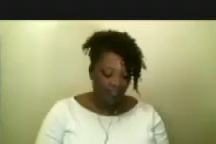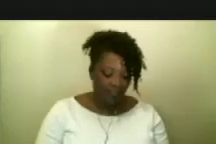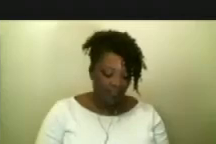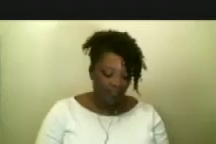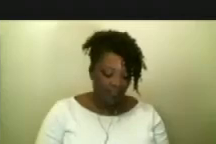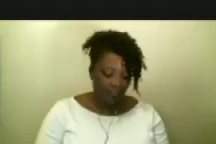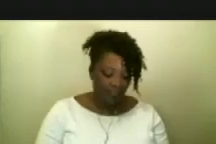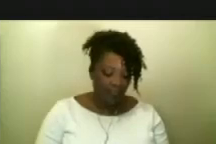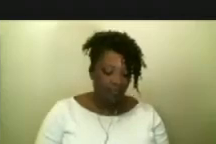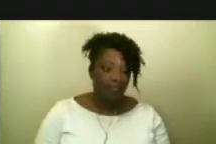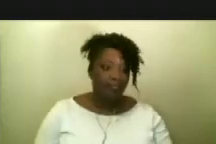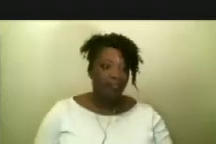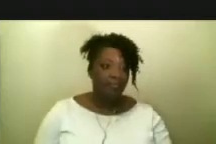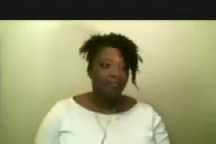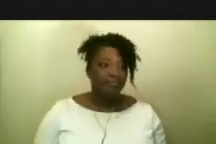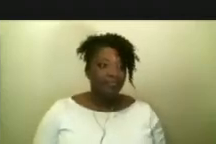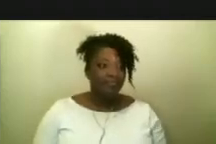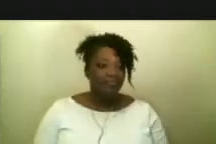And we're live.